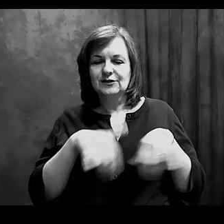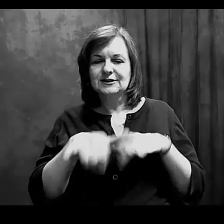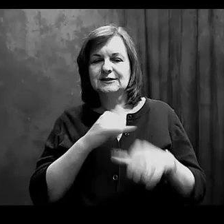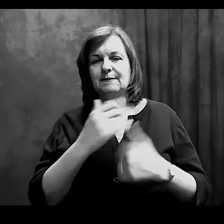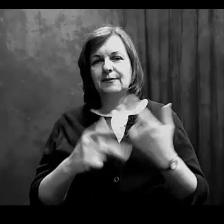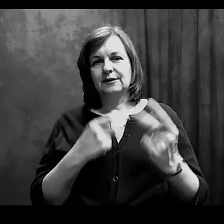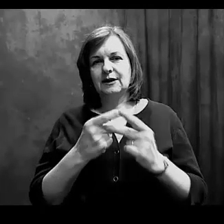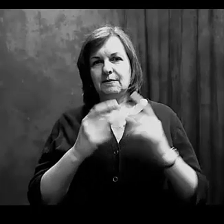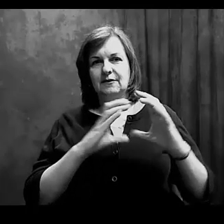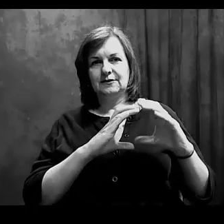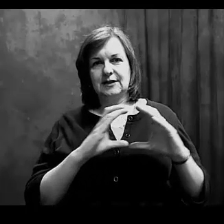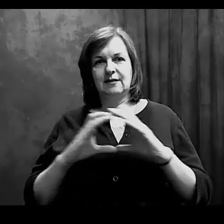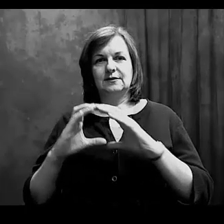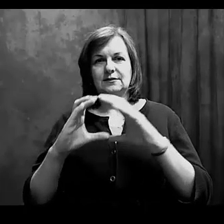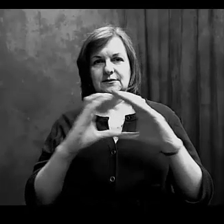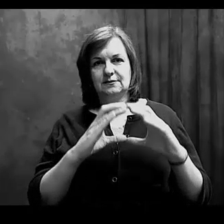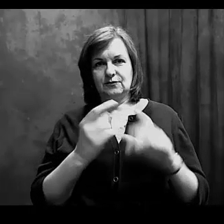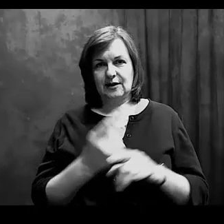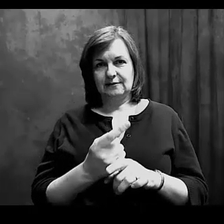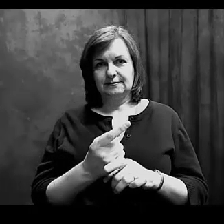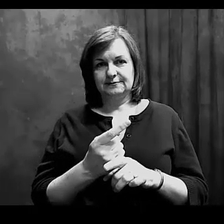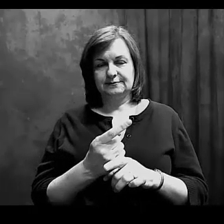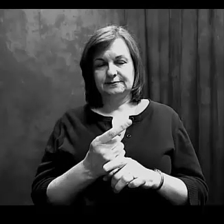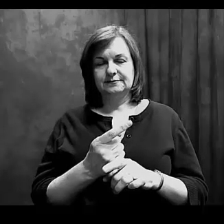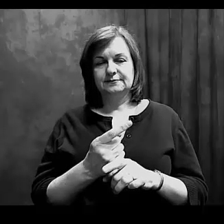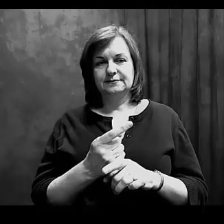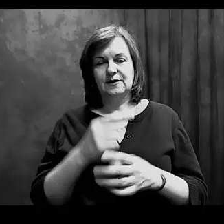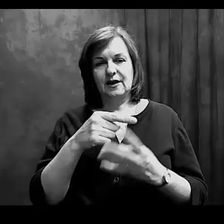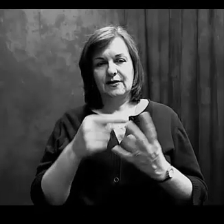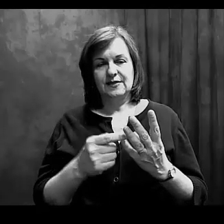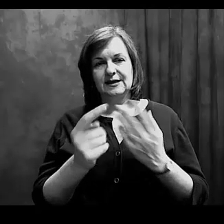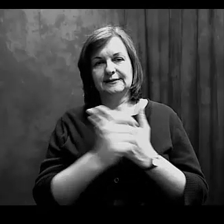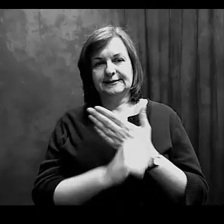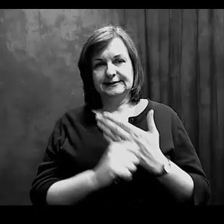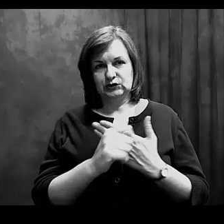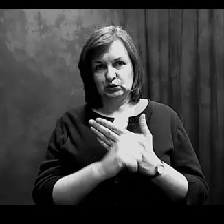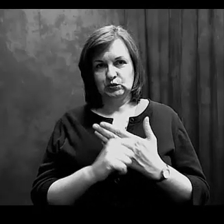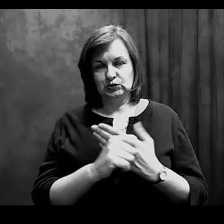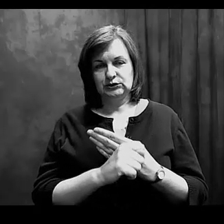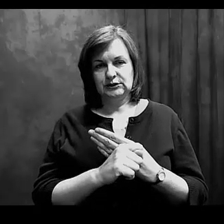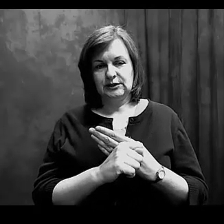make up tissues, right?